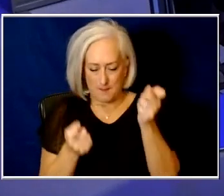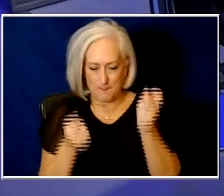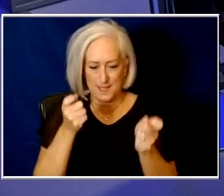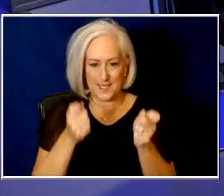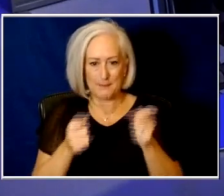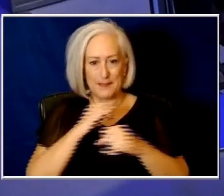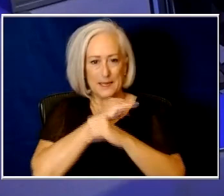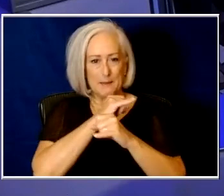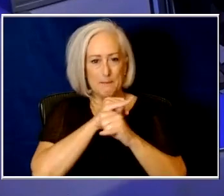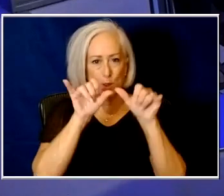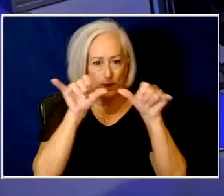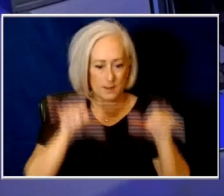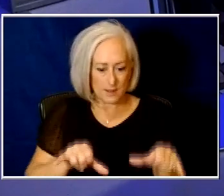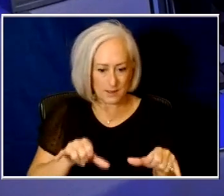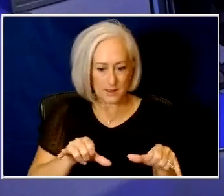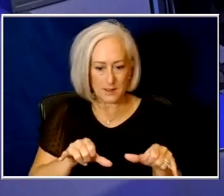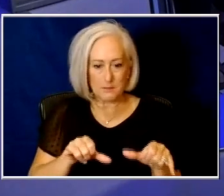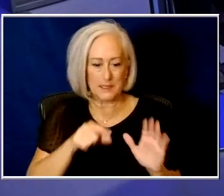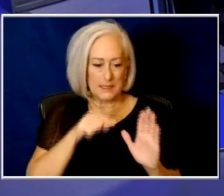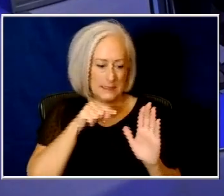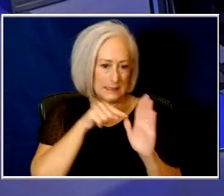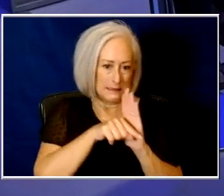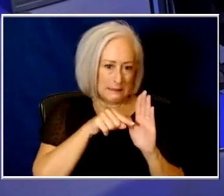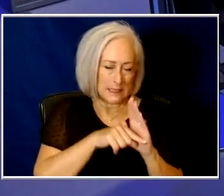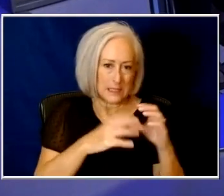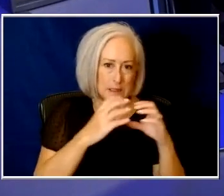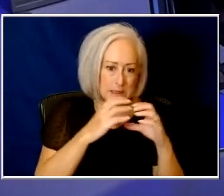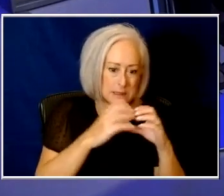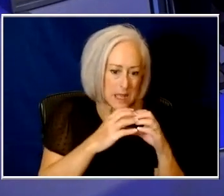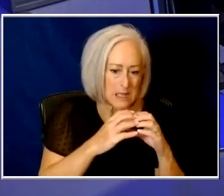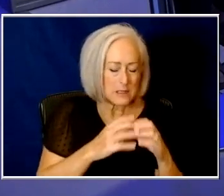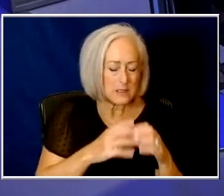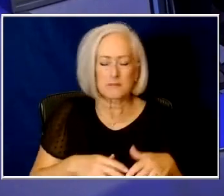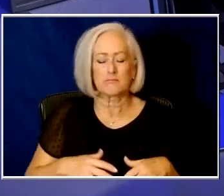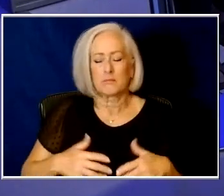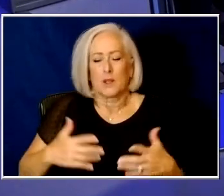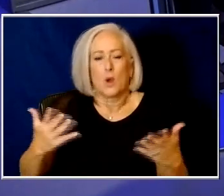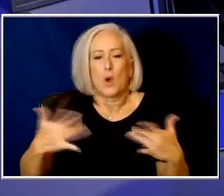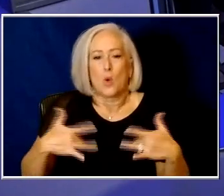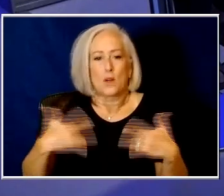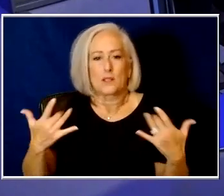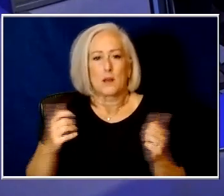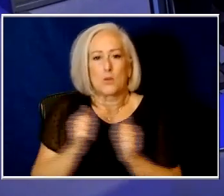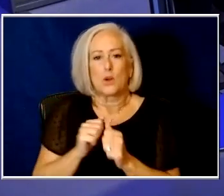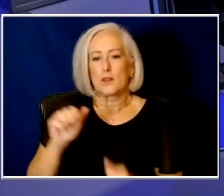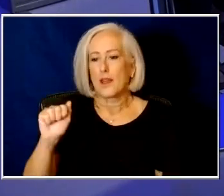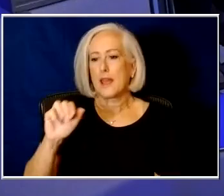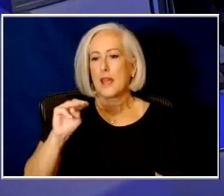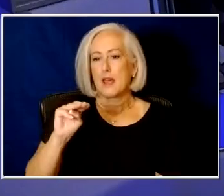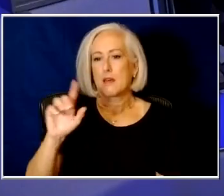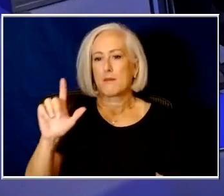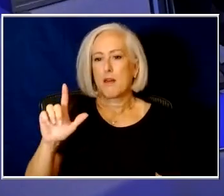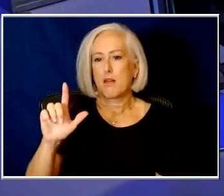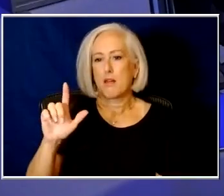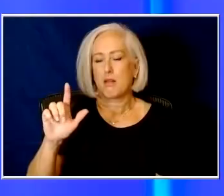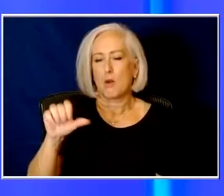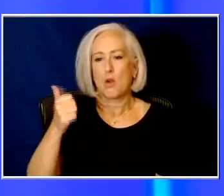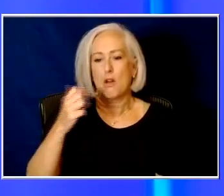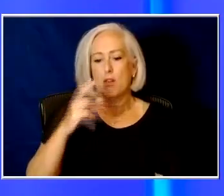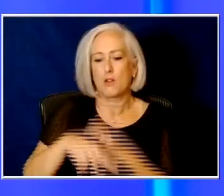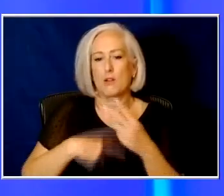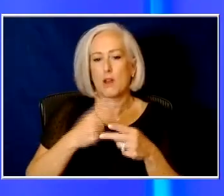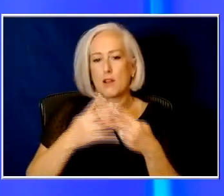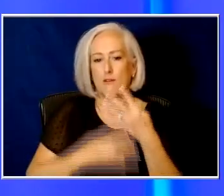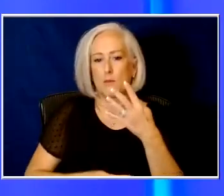cetera. What's going on here with AML? Any advances with that or other types of blood disorders? So a lot of advances